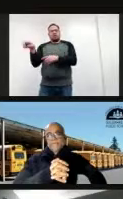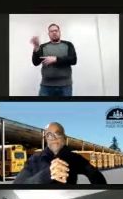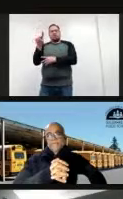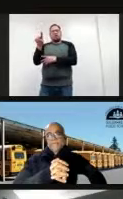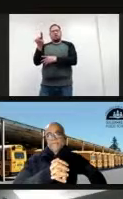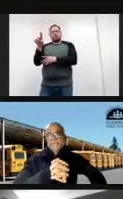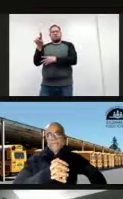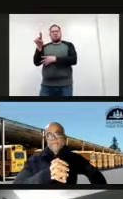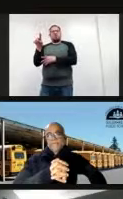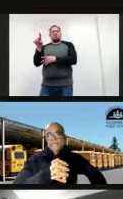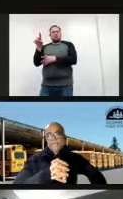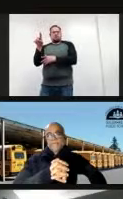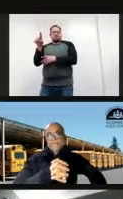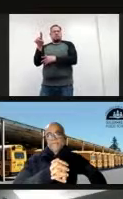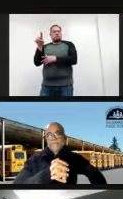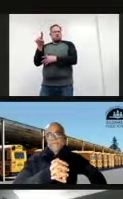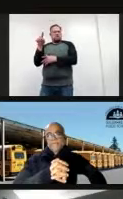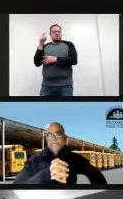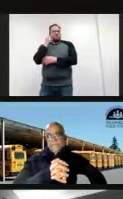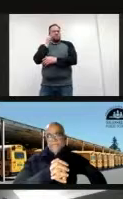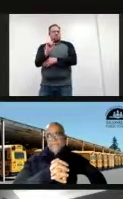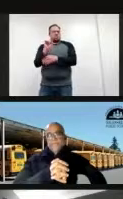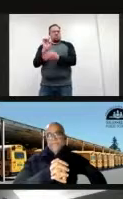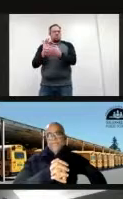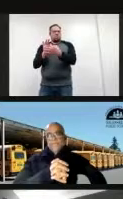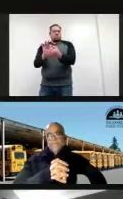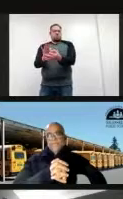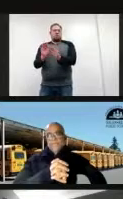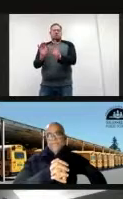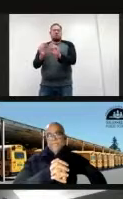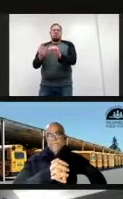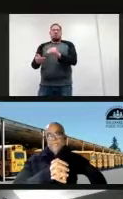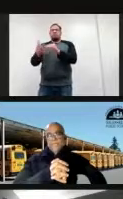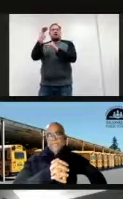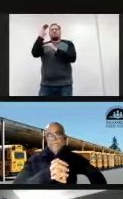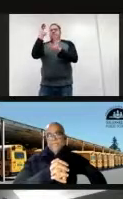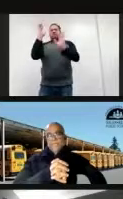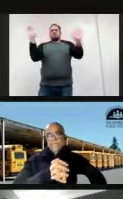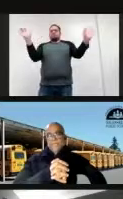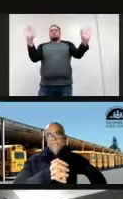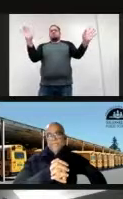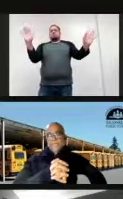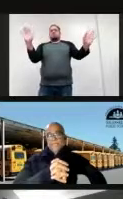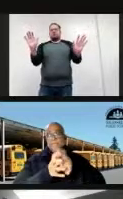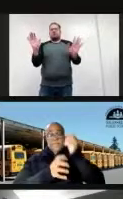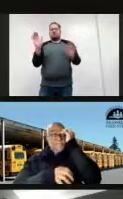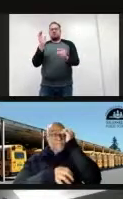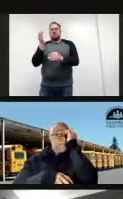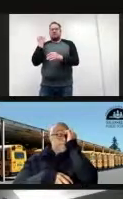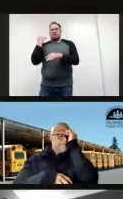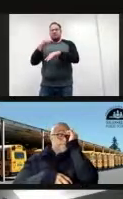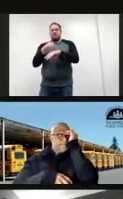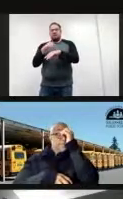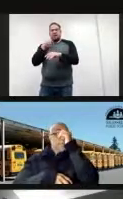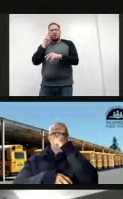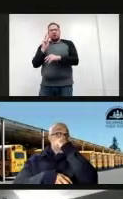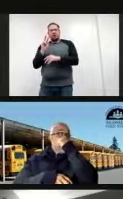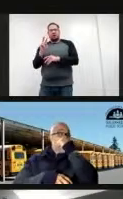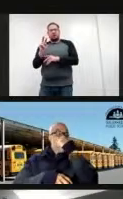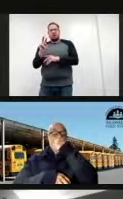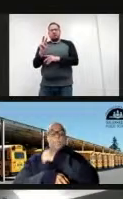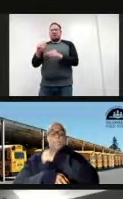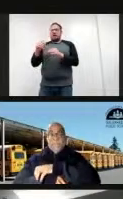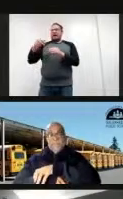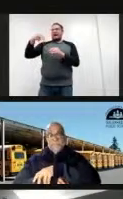They are in terms of, they are above this. Last time I checked, in the high